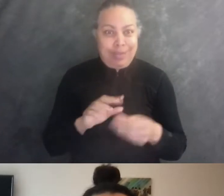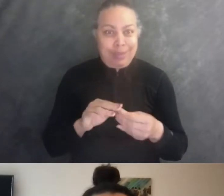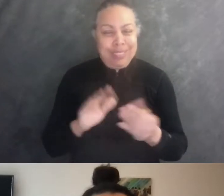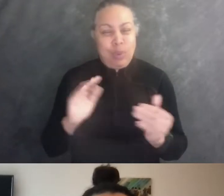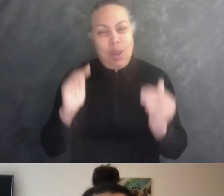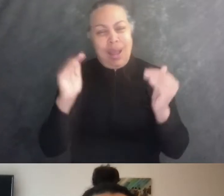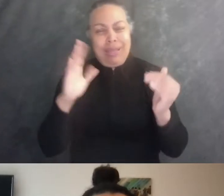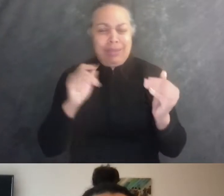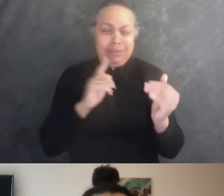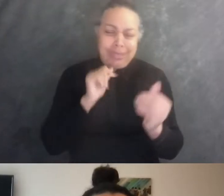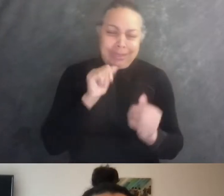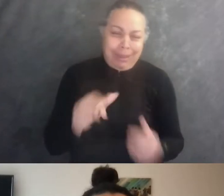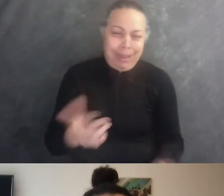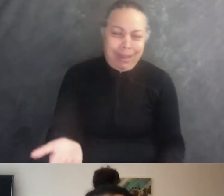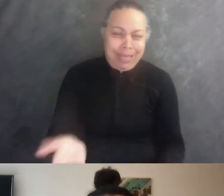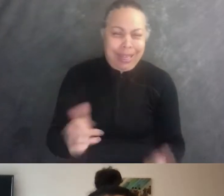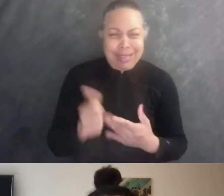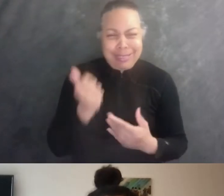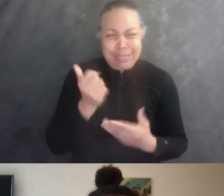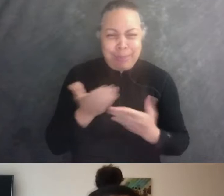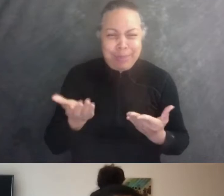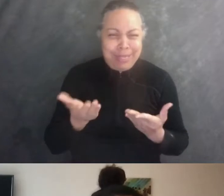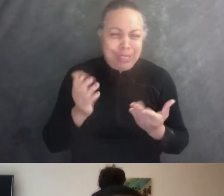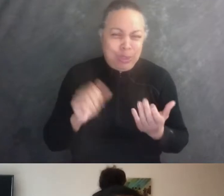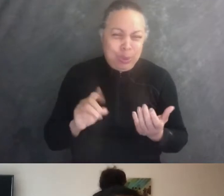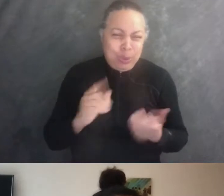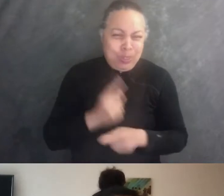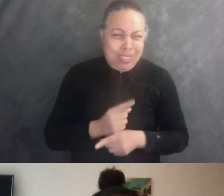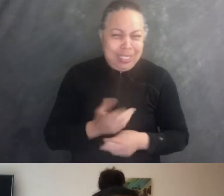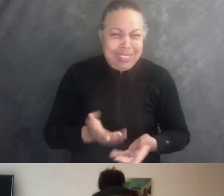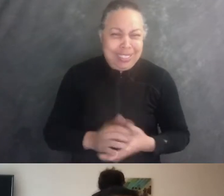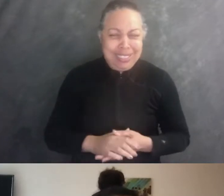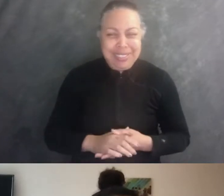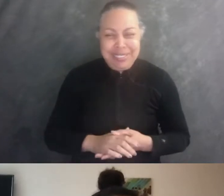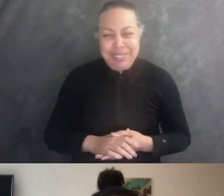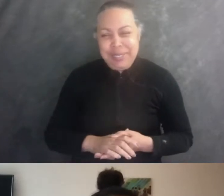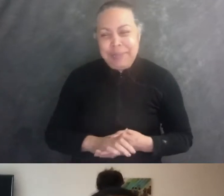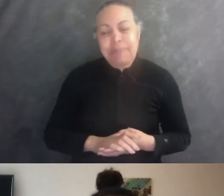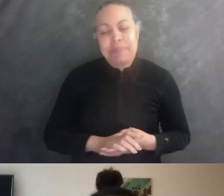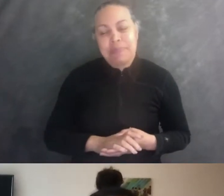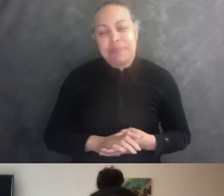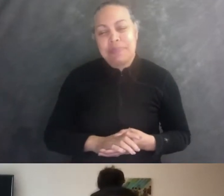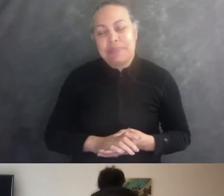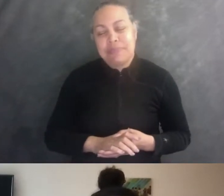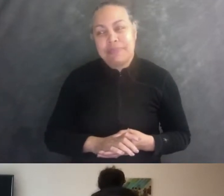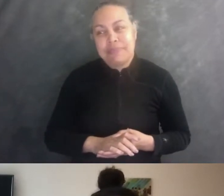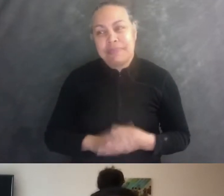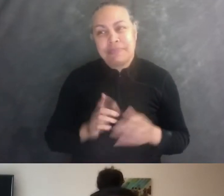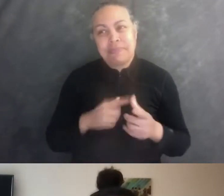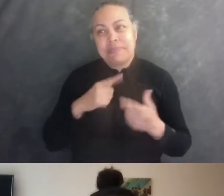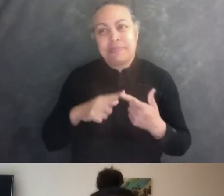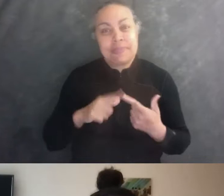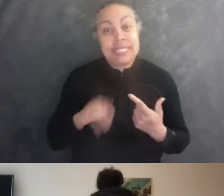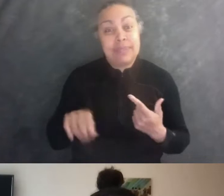and really not. It's like the dumbest thing you could possibly do. And, and then if you